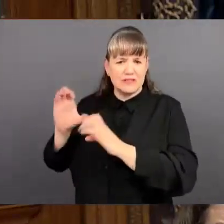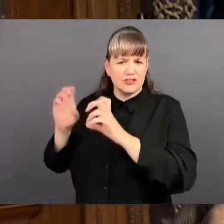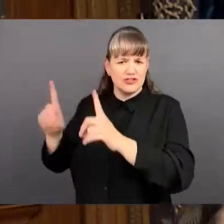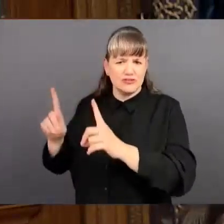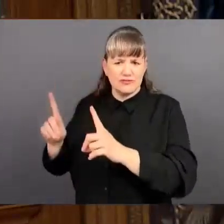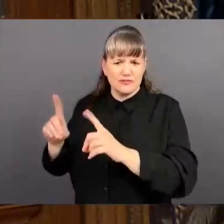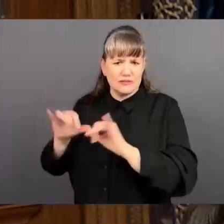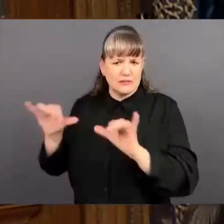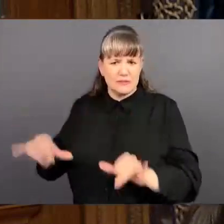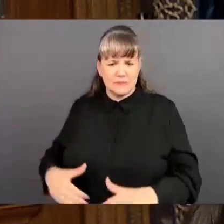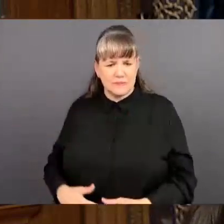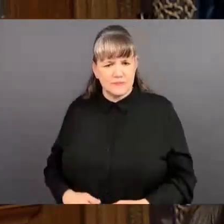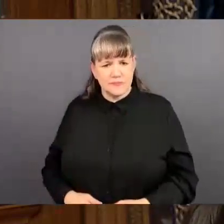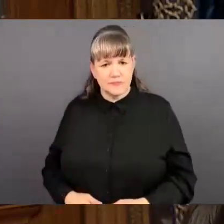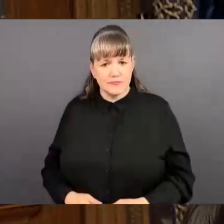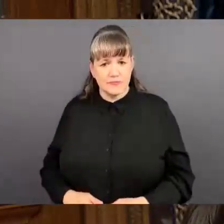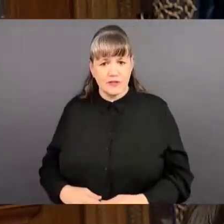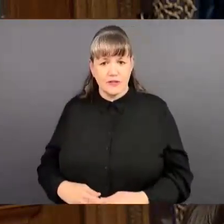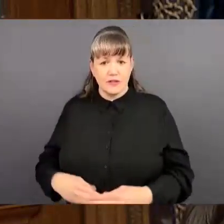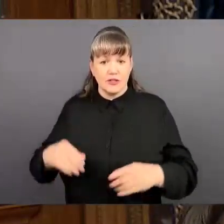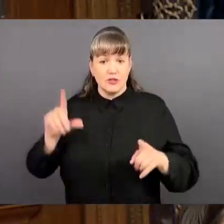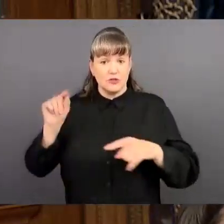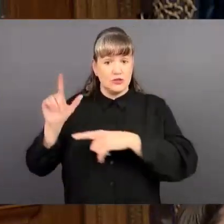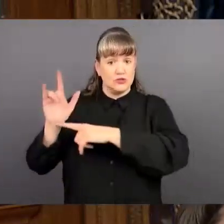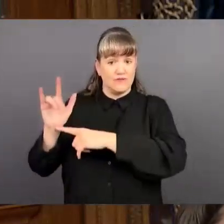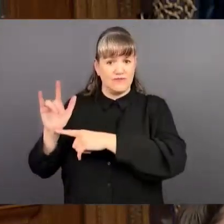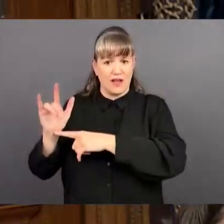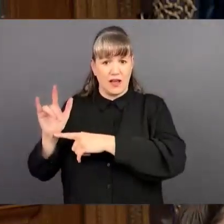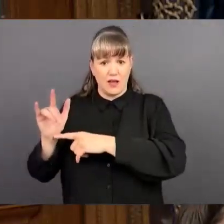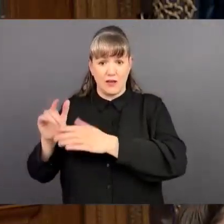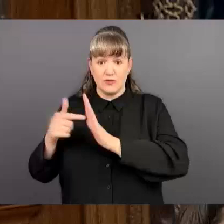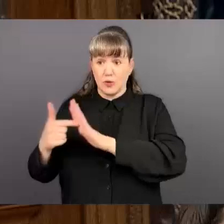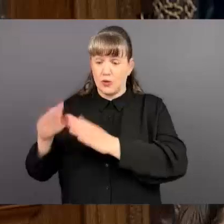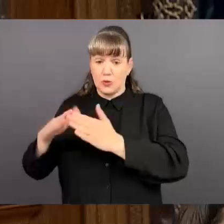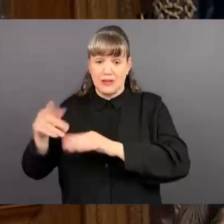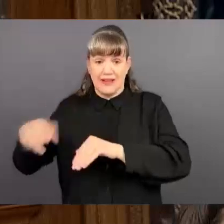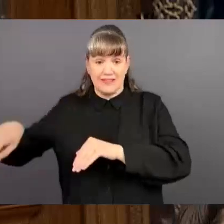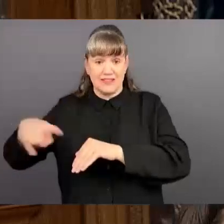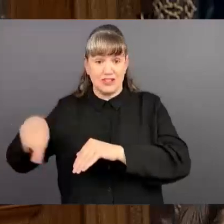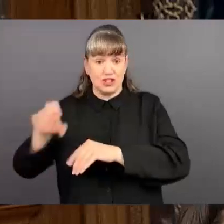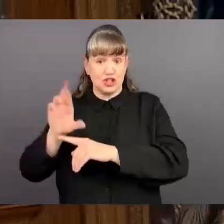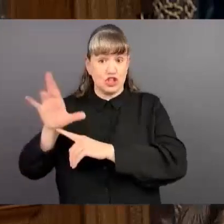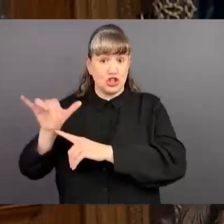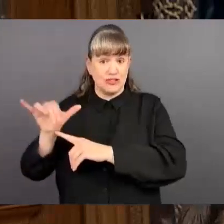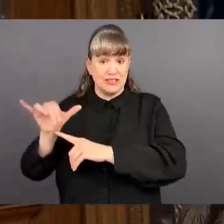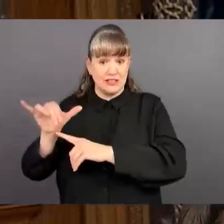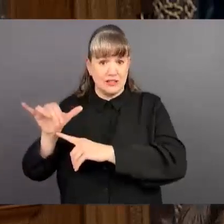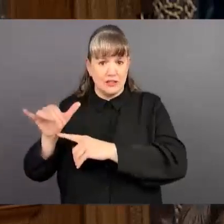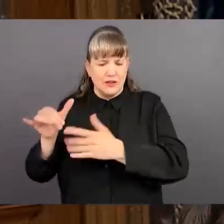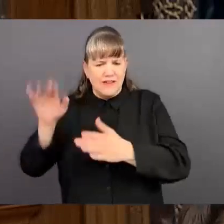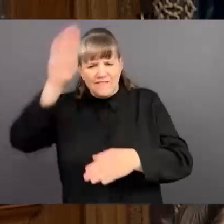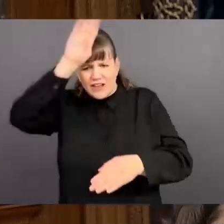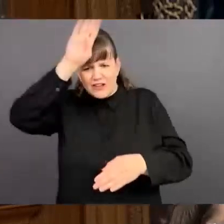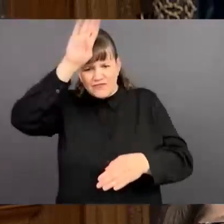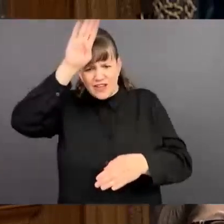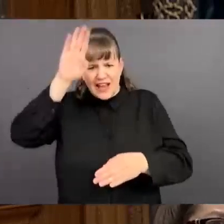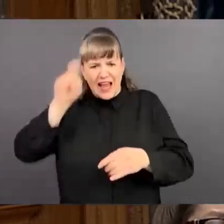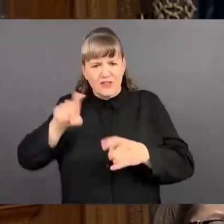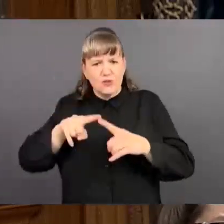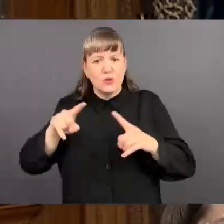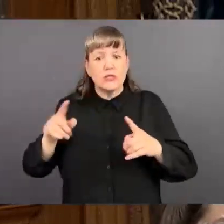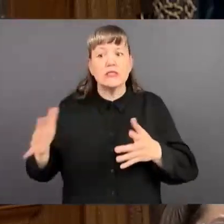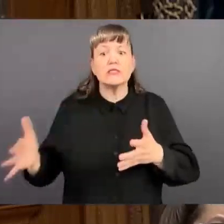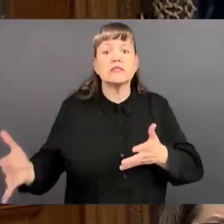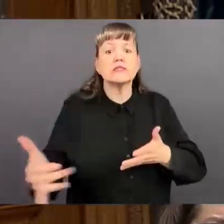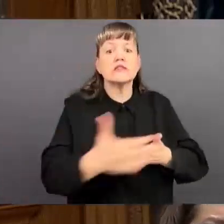in communities like Surrey, firefighters have to fundraise for printer paper and paper towels.